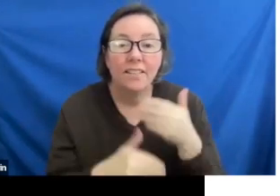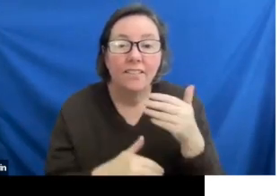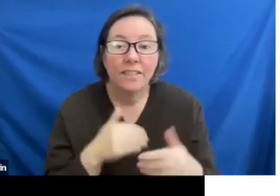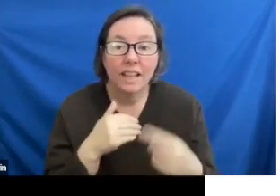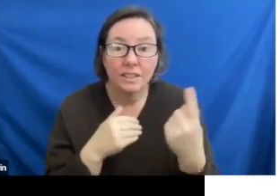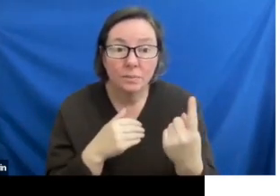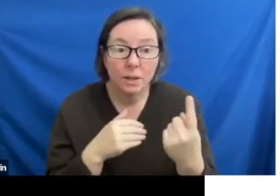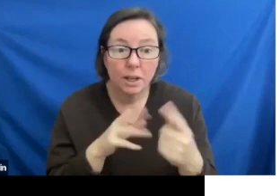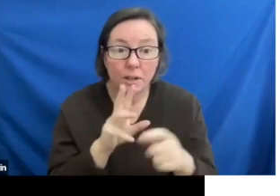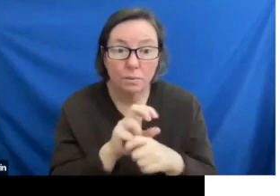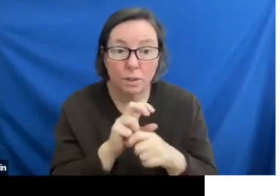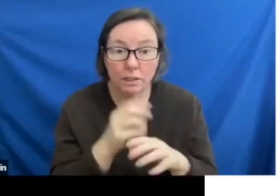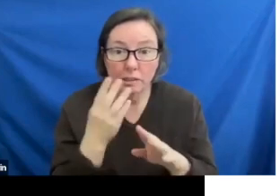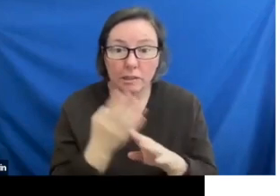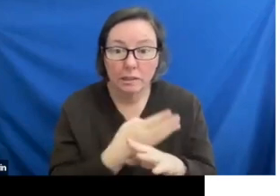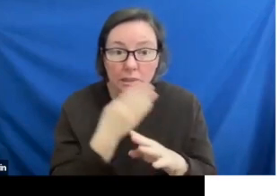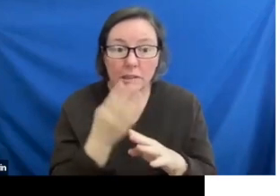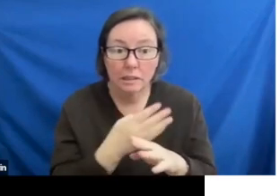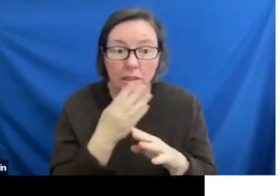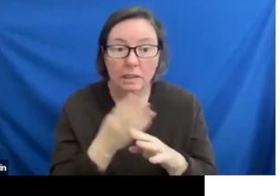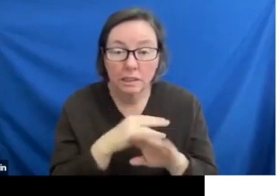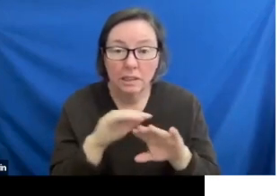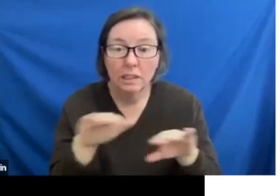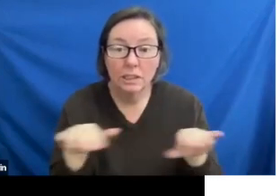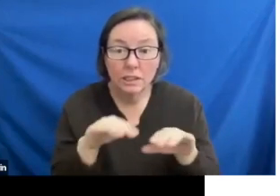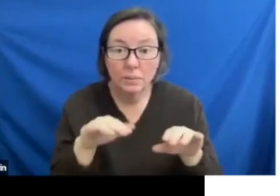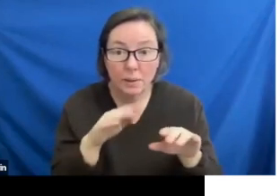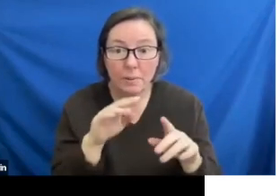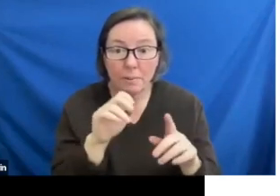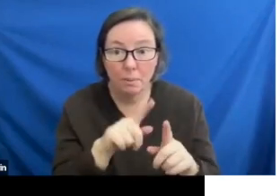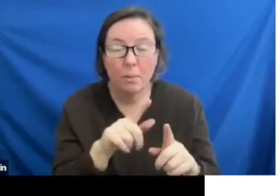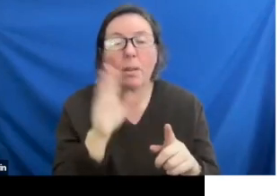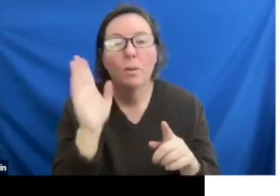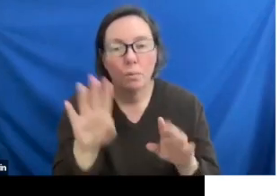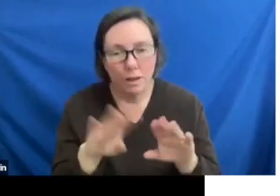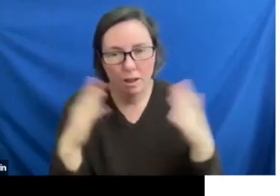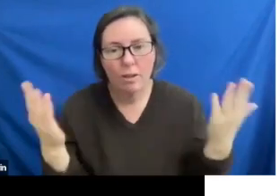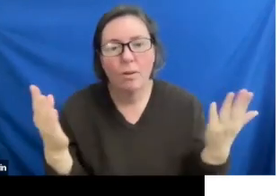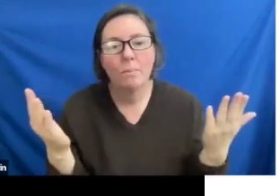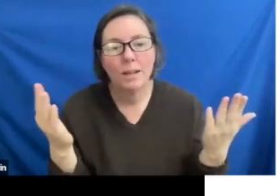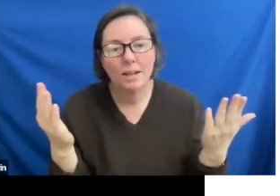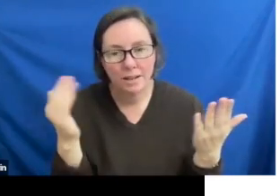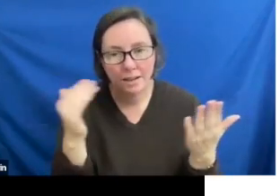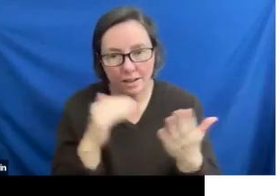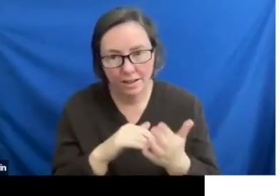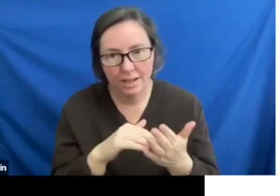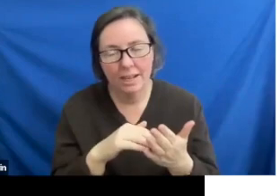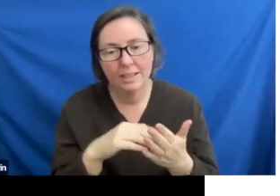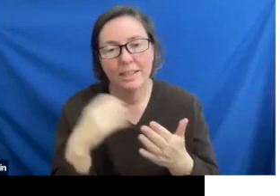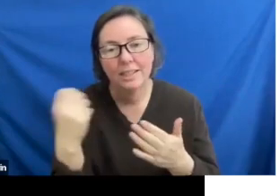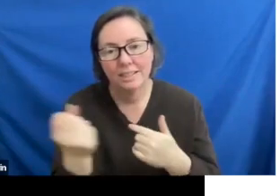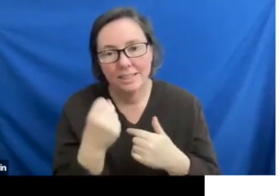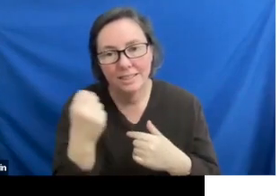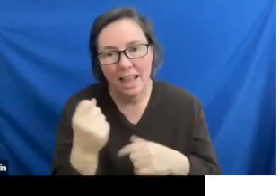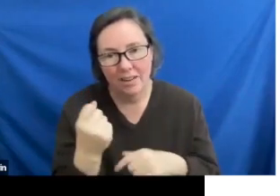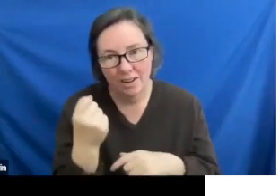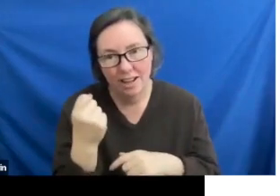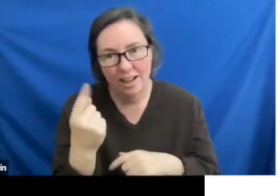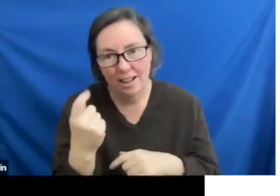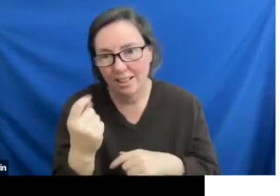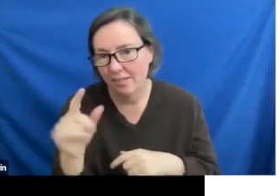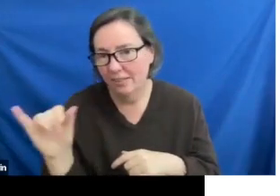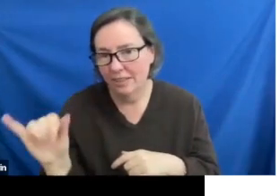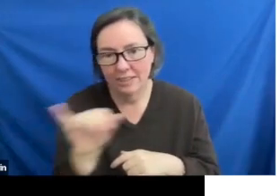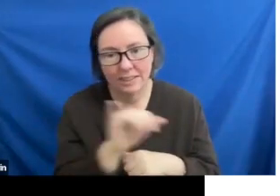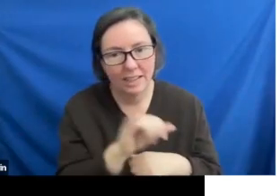is underway now, will result in the swimming pool opening same Saturday at 11 a.m. that every other